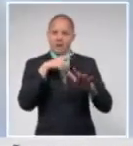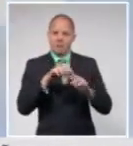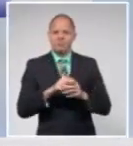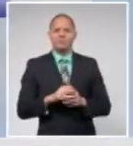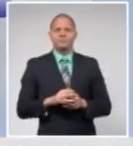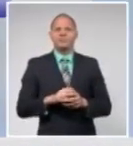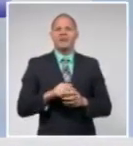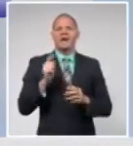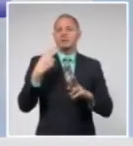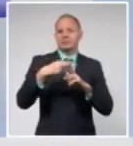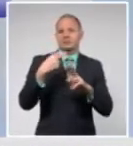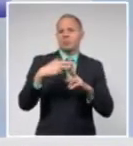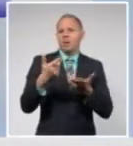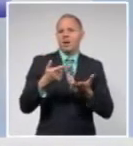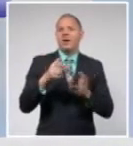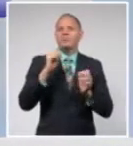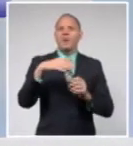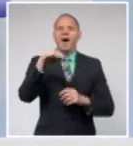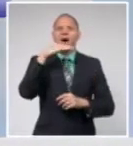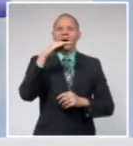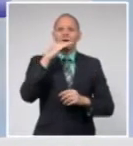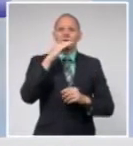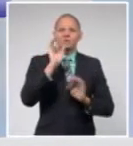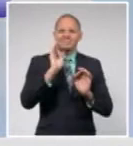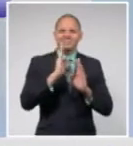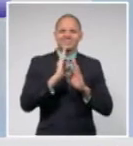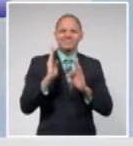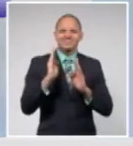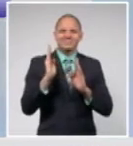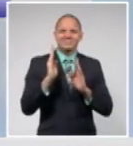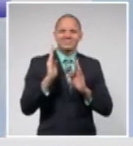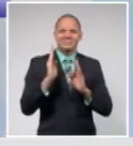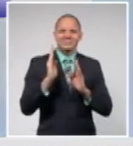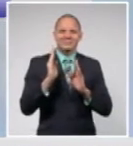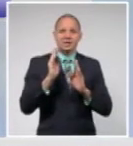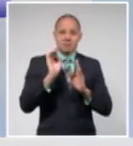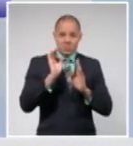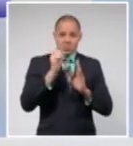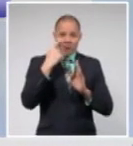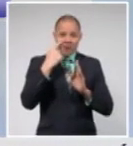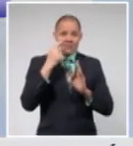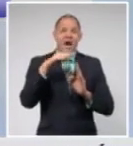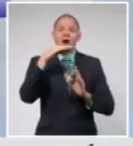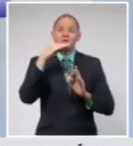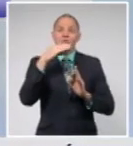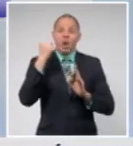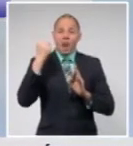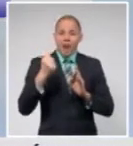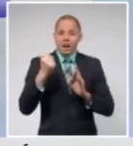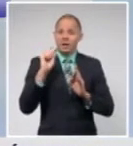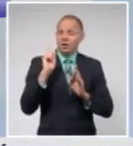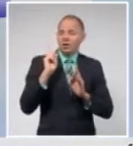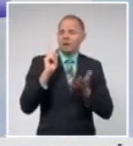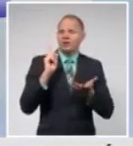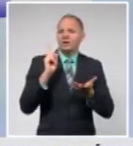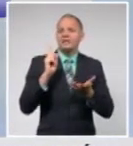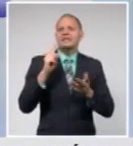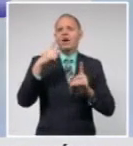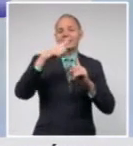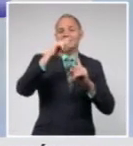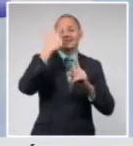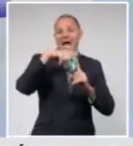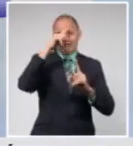although lower than the previous day, with 19.11, Artemisa's